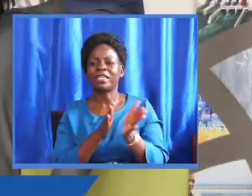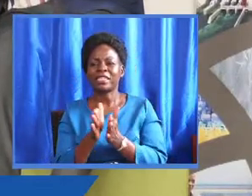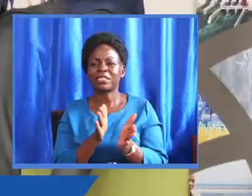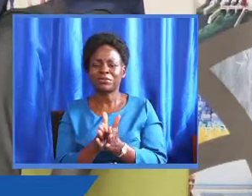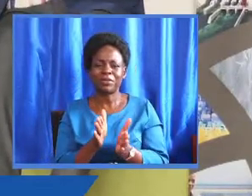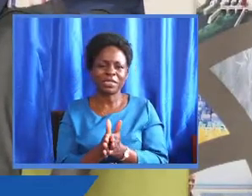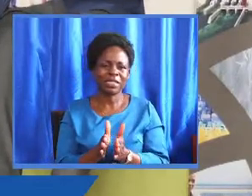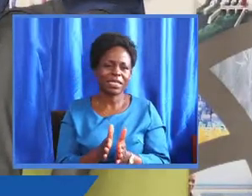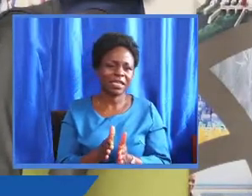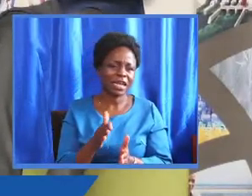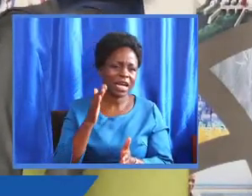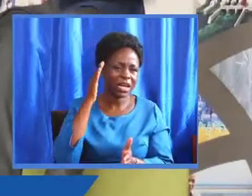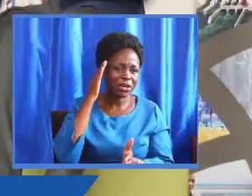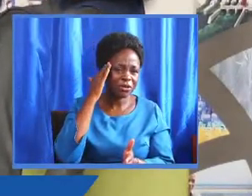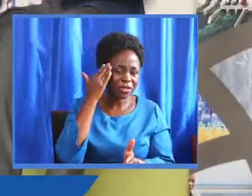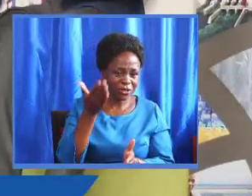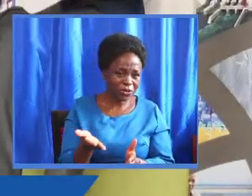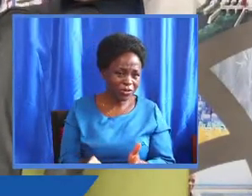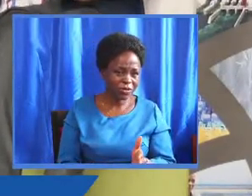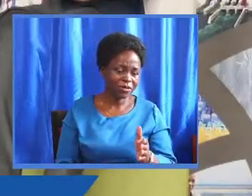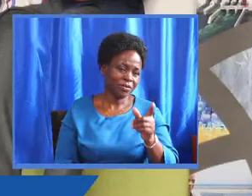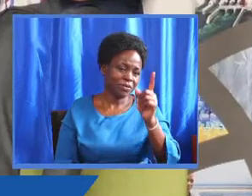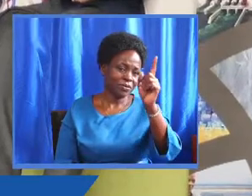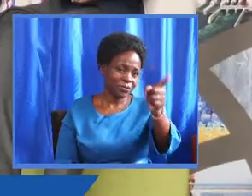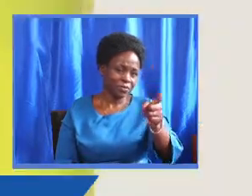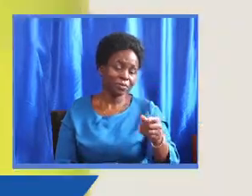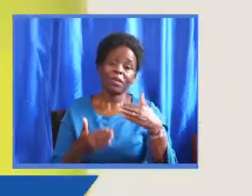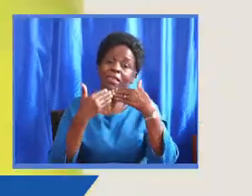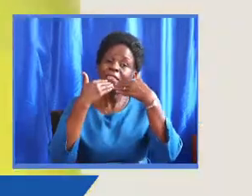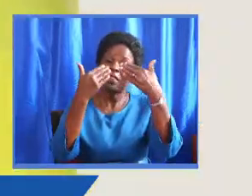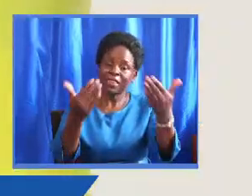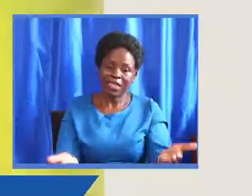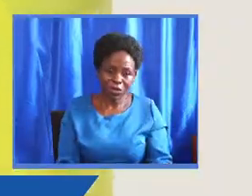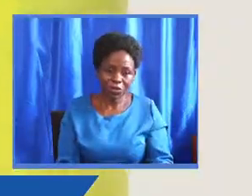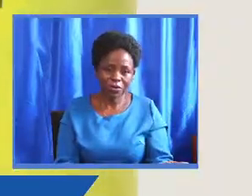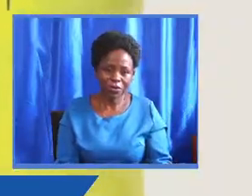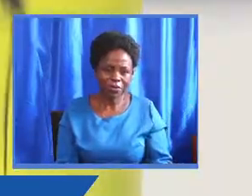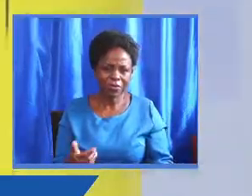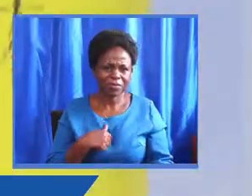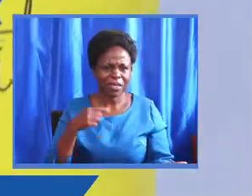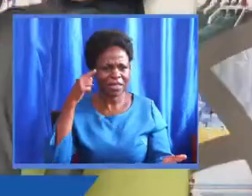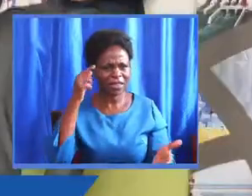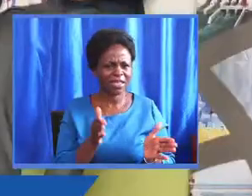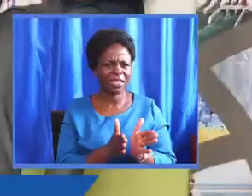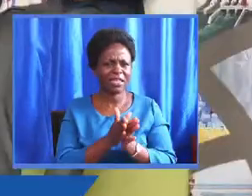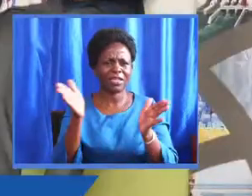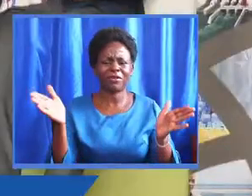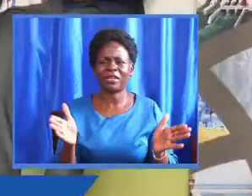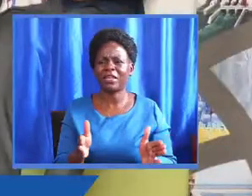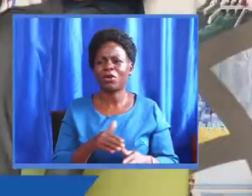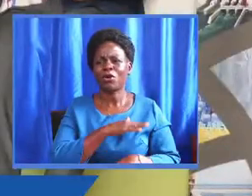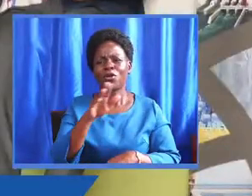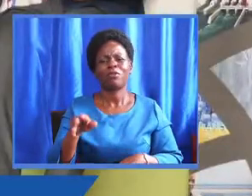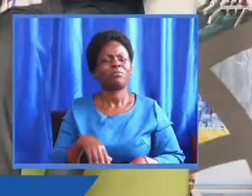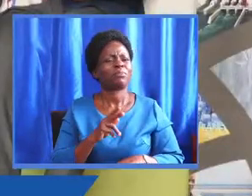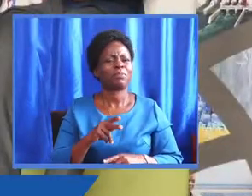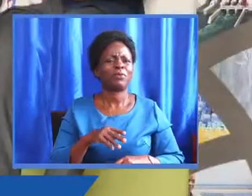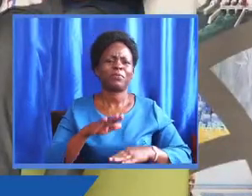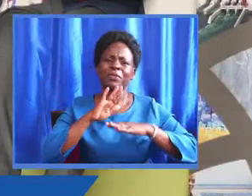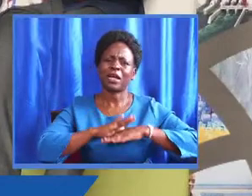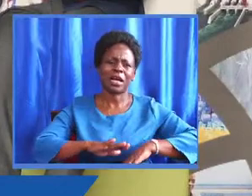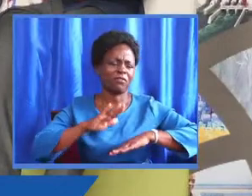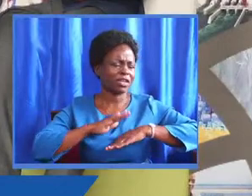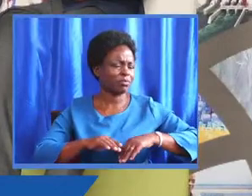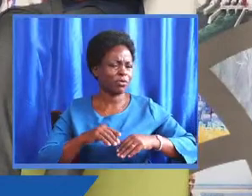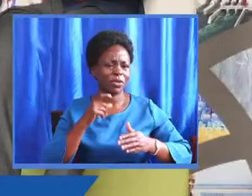know your take on that. Thank you. I think generally no one is comfortable with tax.